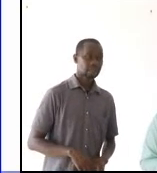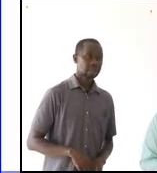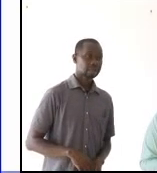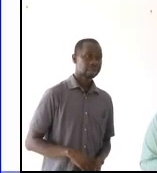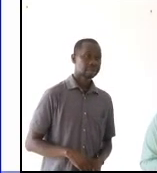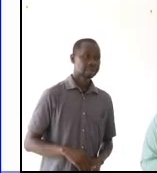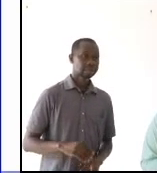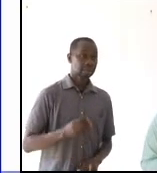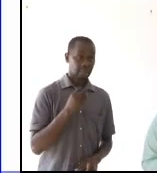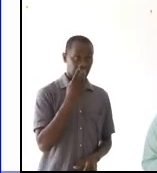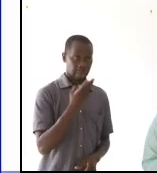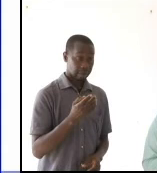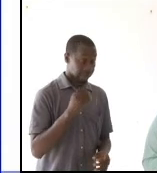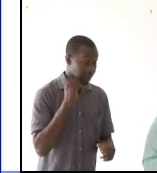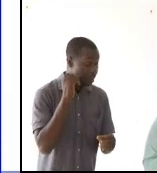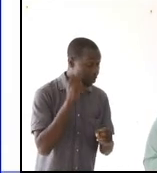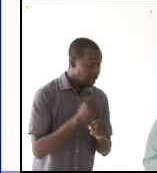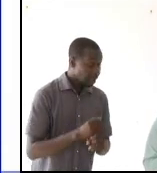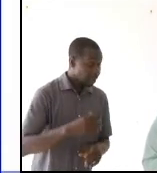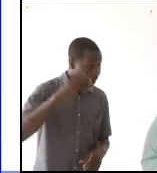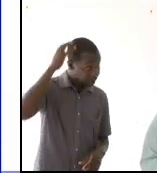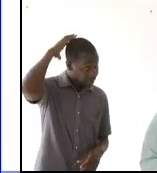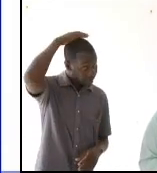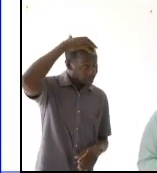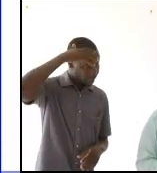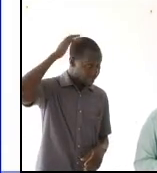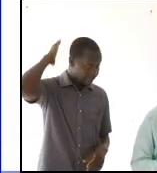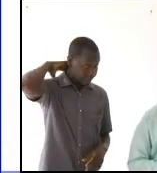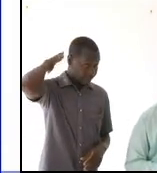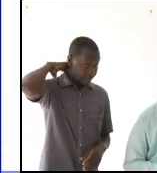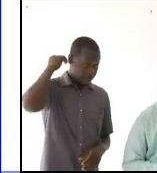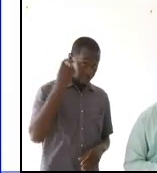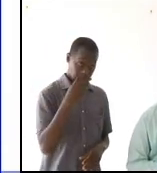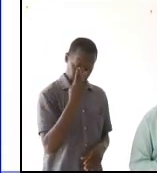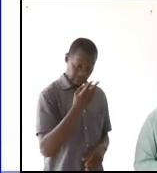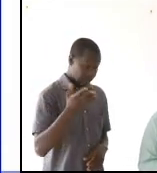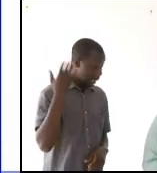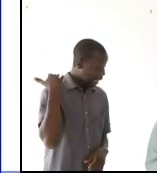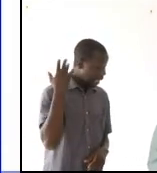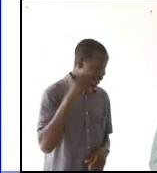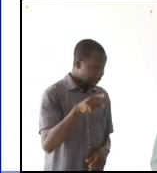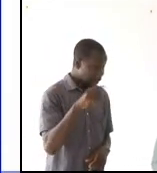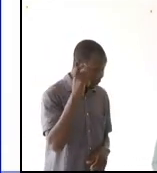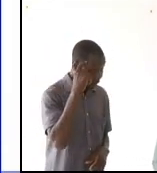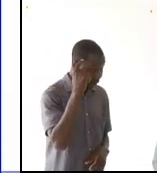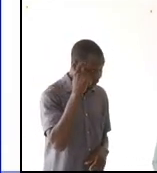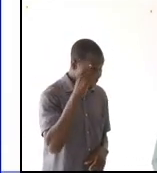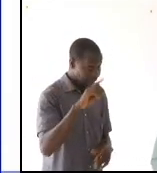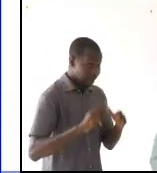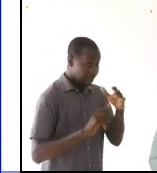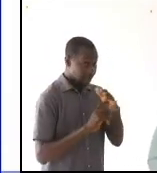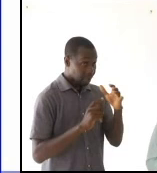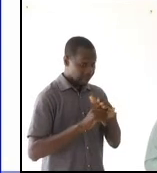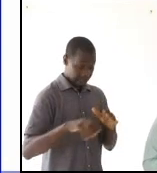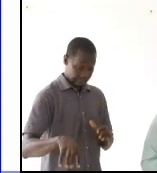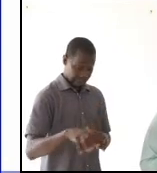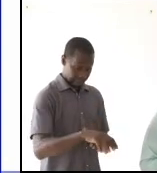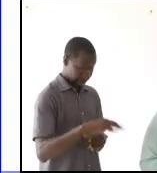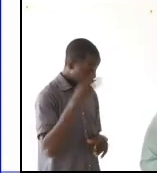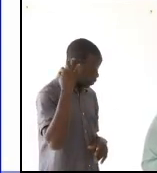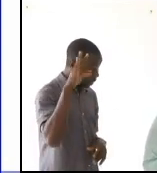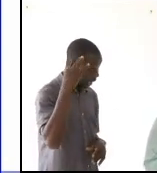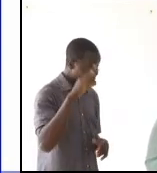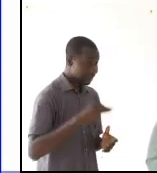Like we said, it is made up of the brain and the spinal cord. We looked at the brain earlier on, and these are the important areas we should try to